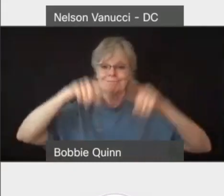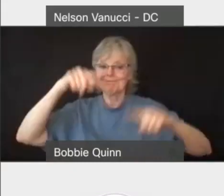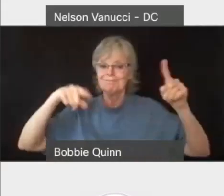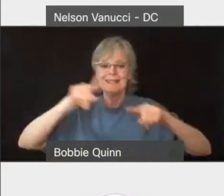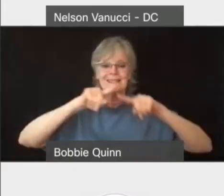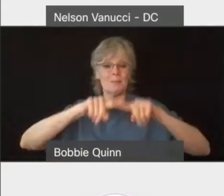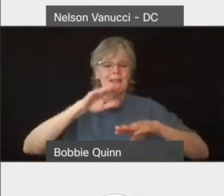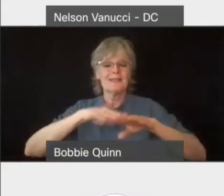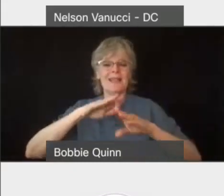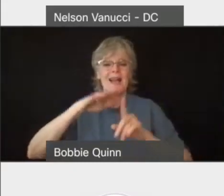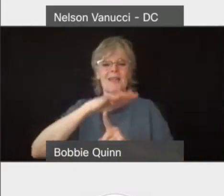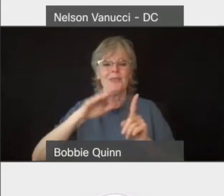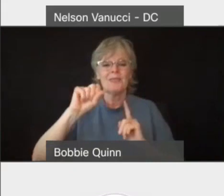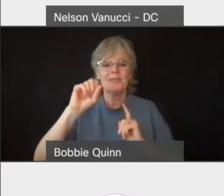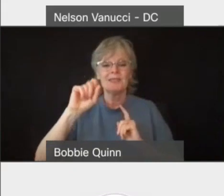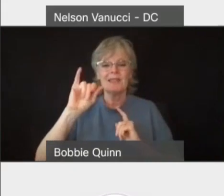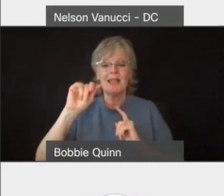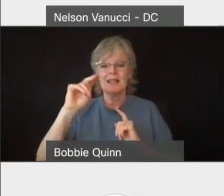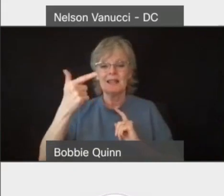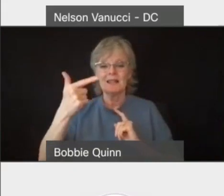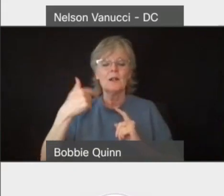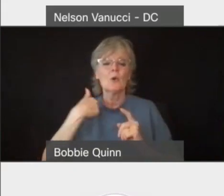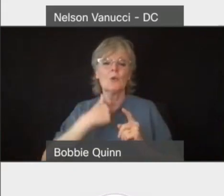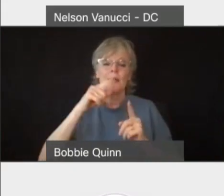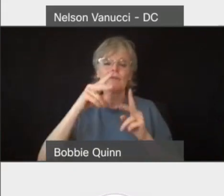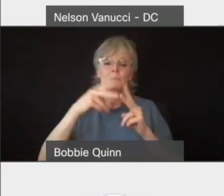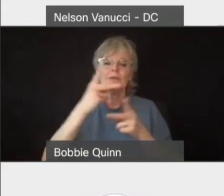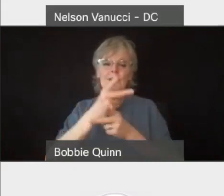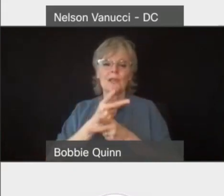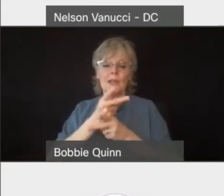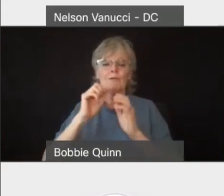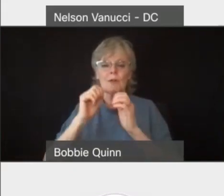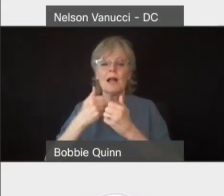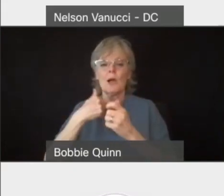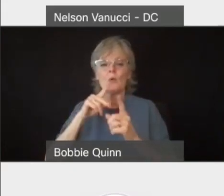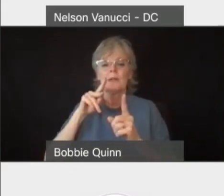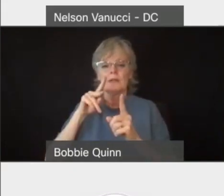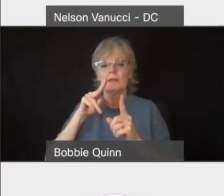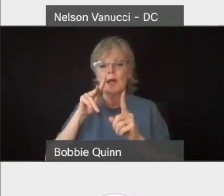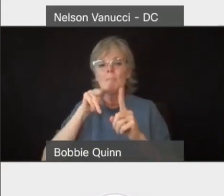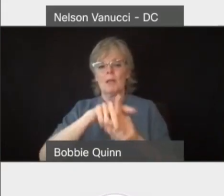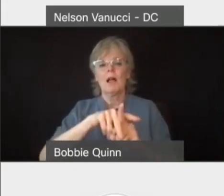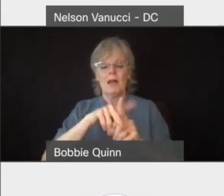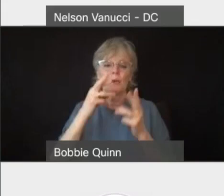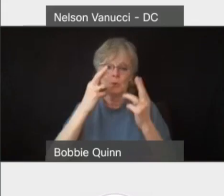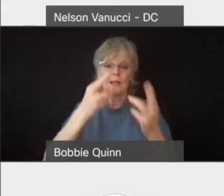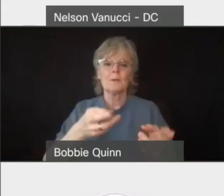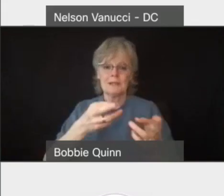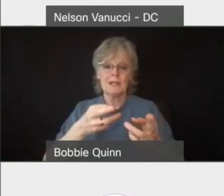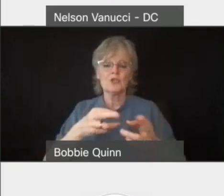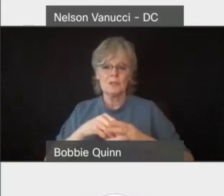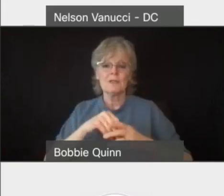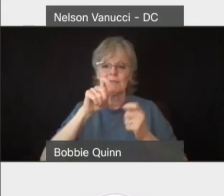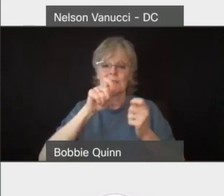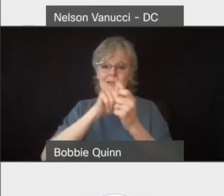we need to be very careful in the way that we apply some of these recommendations in the specific